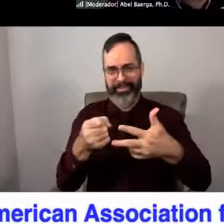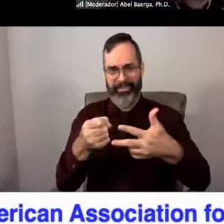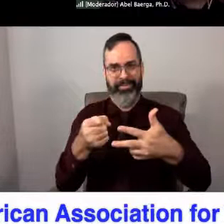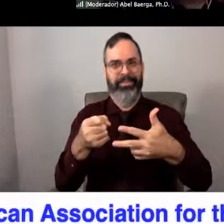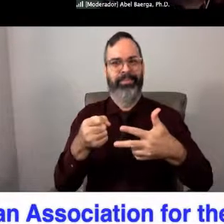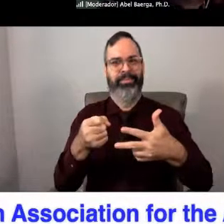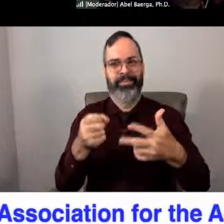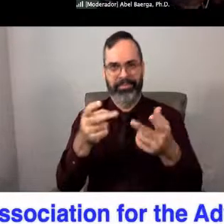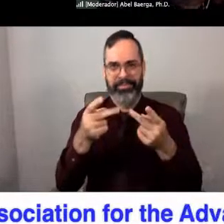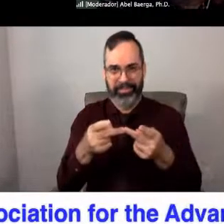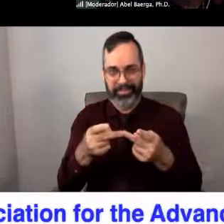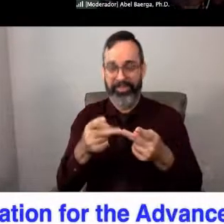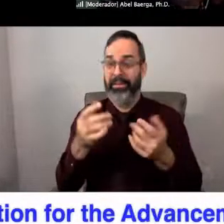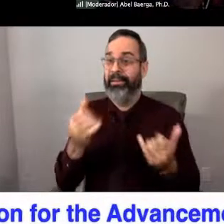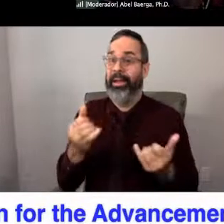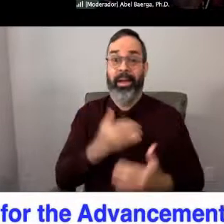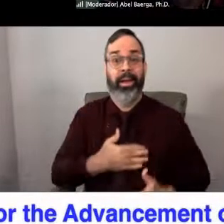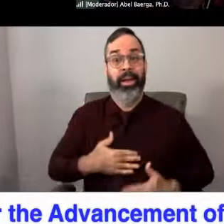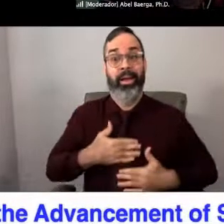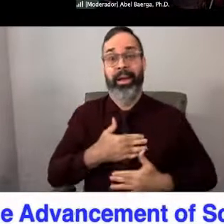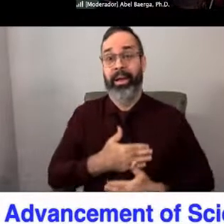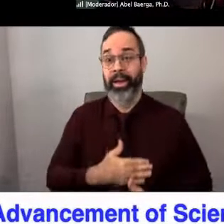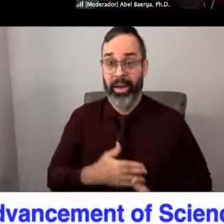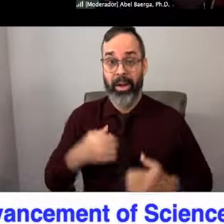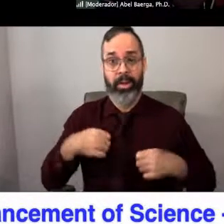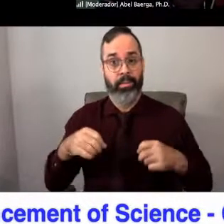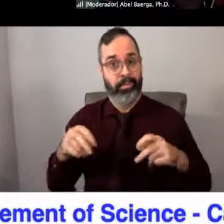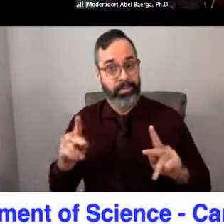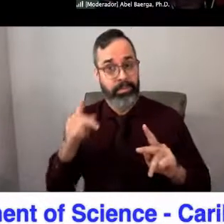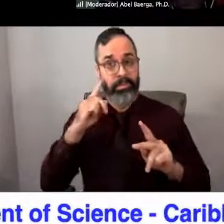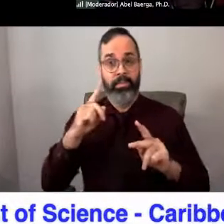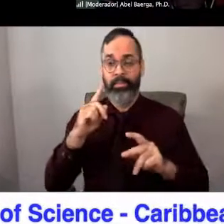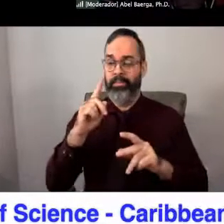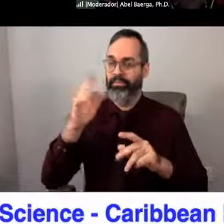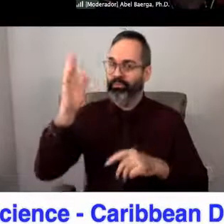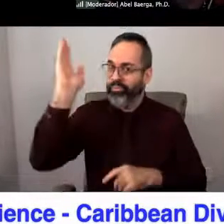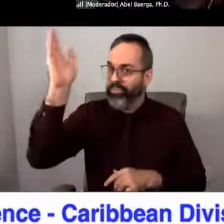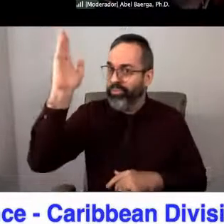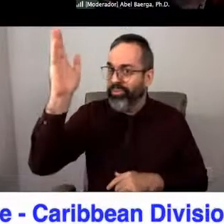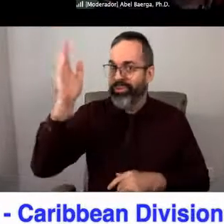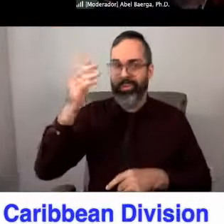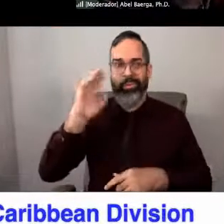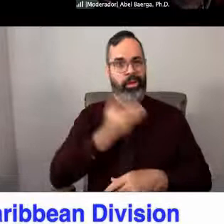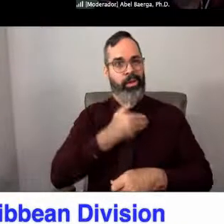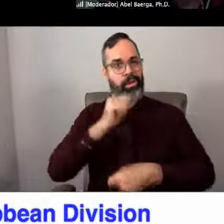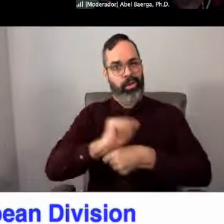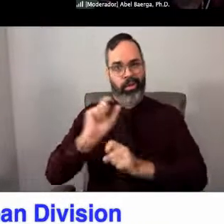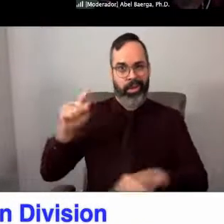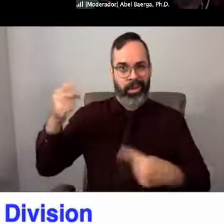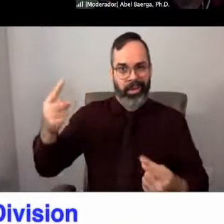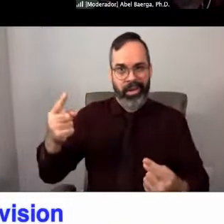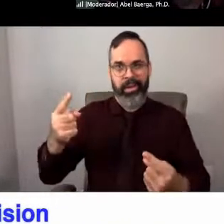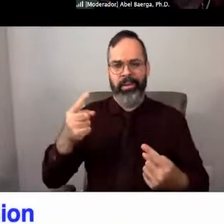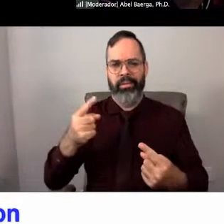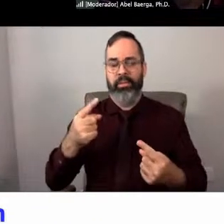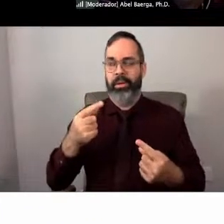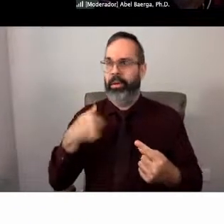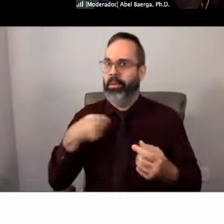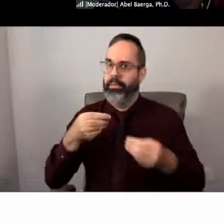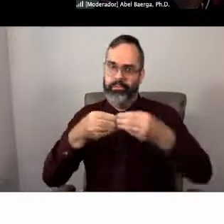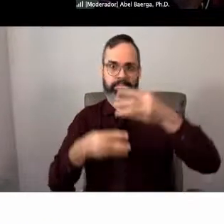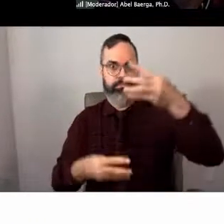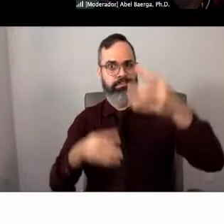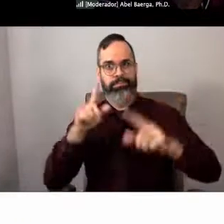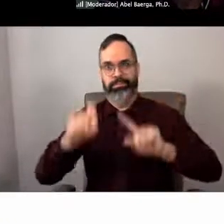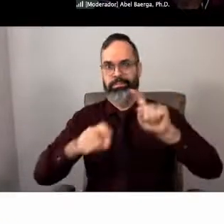just enjoy the fact that we've had the chance to present our work. And we have several questions. I have so many questions right here for you guys. It's not